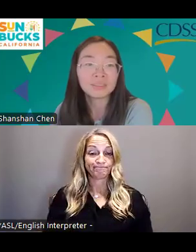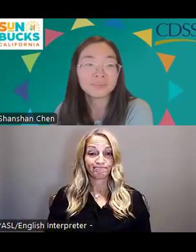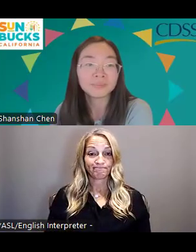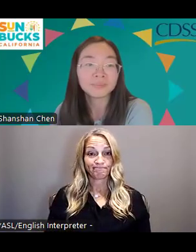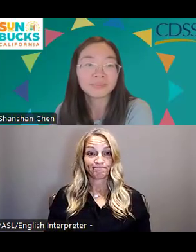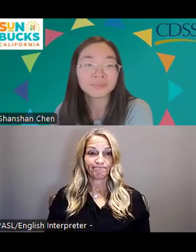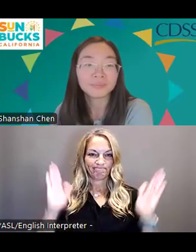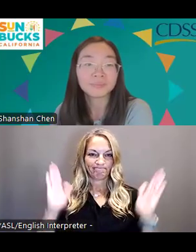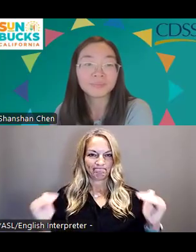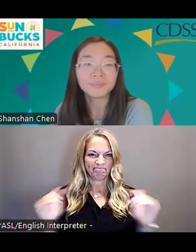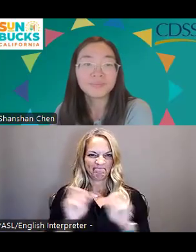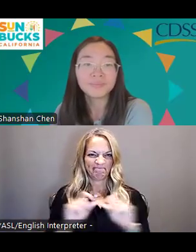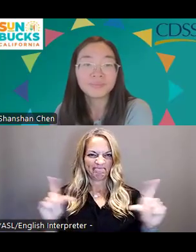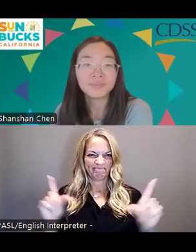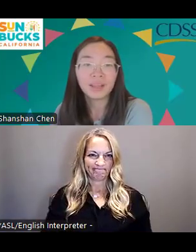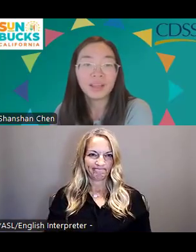please.